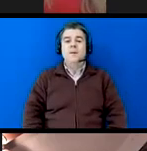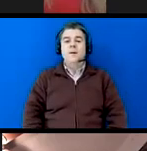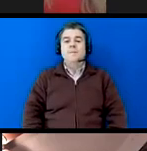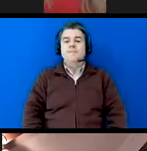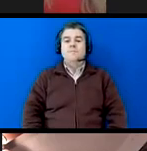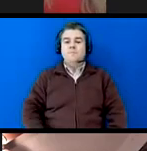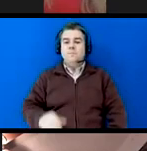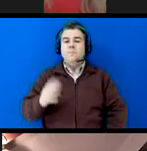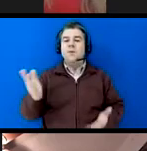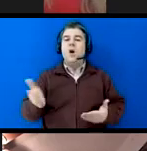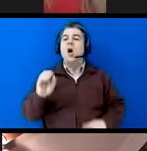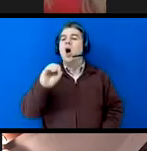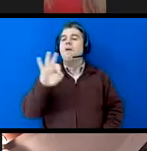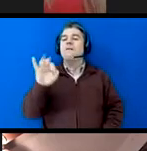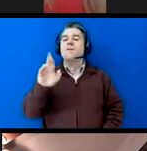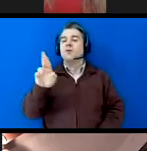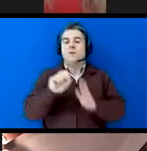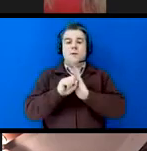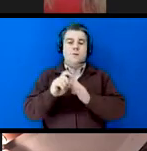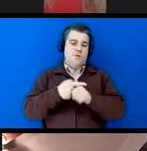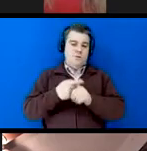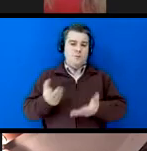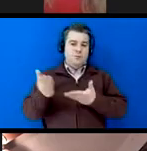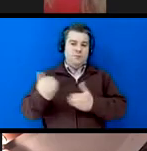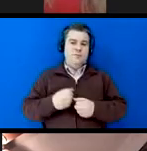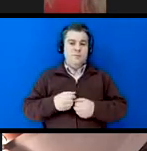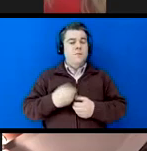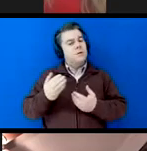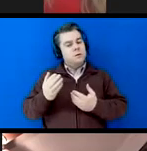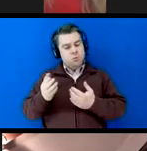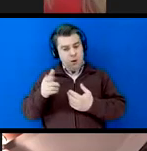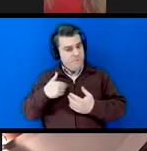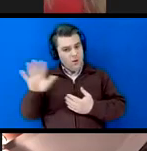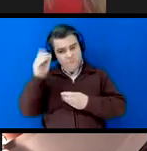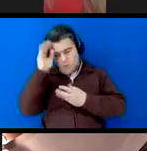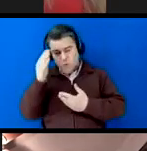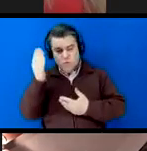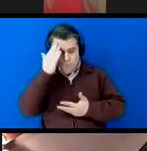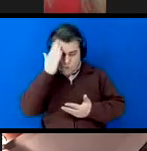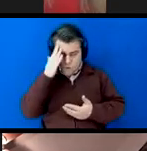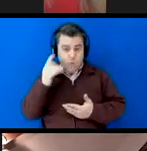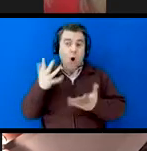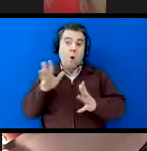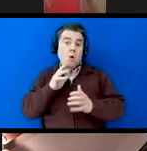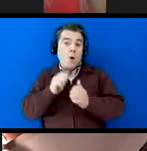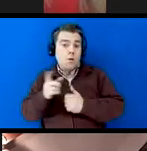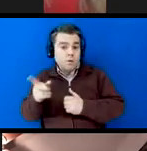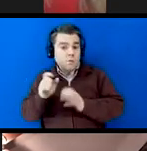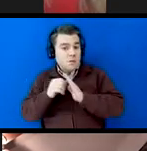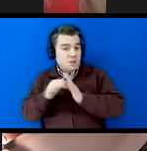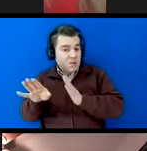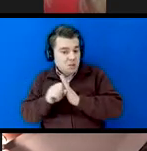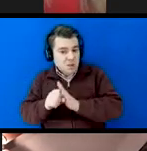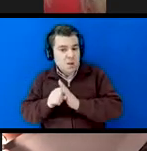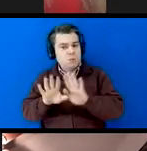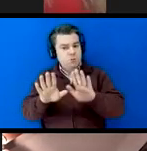the offer a sample first. Even if you have the person's information or you've actually talked to them about sending them a sample,